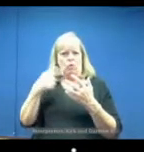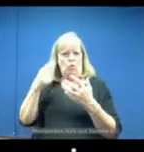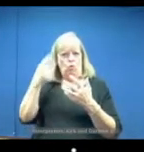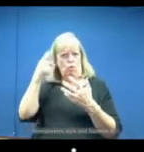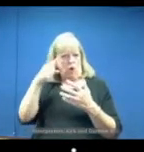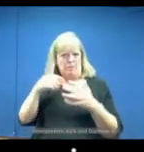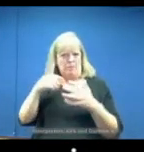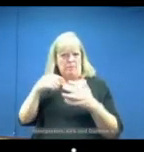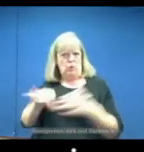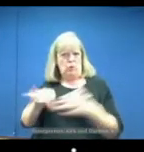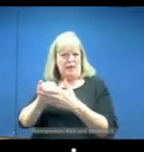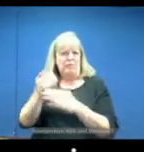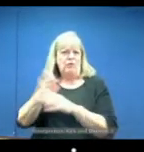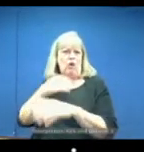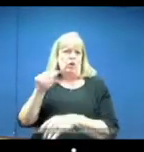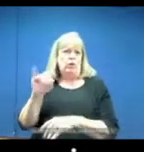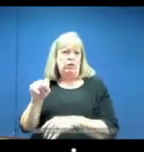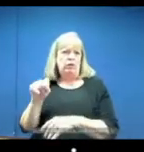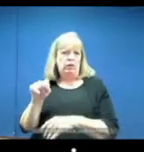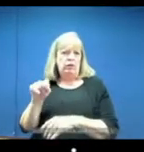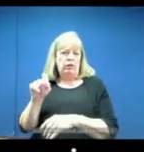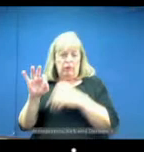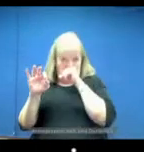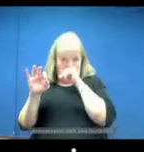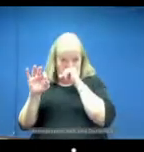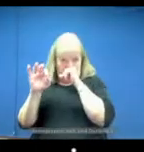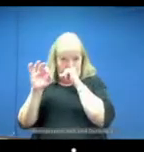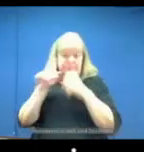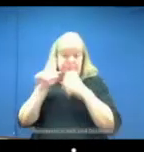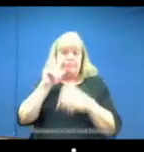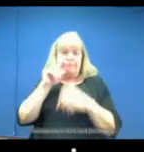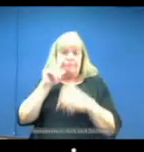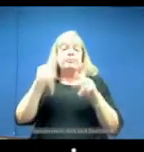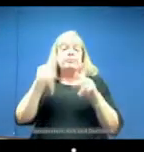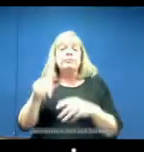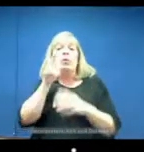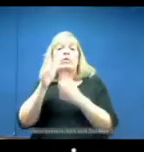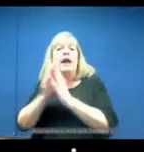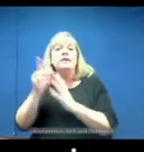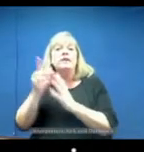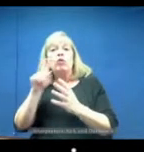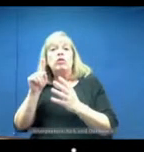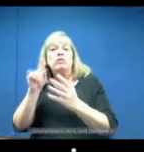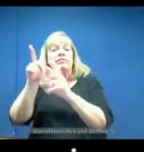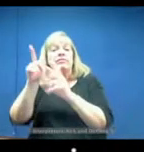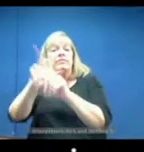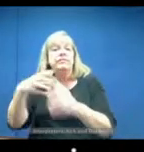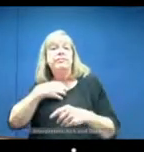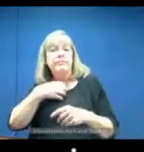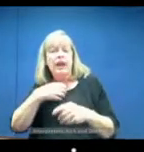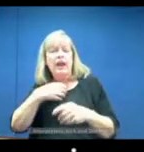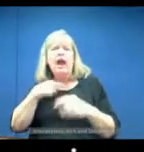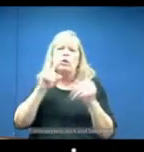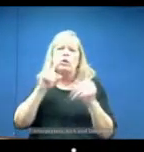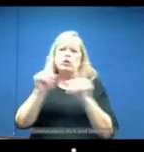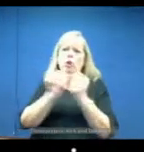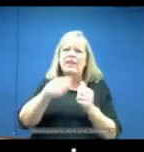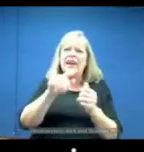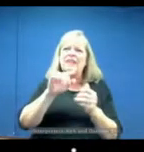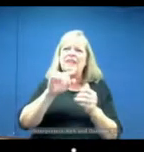Likewise, if the deaf person's the petitioner, I would let the hearing person know that I was the court's interpreter and I needed to review the petition.